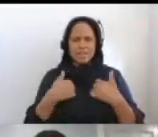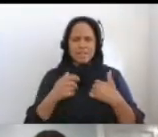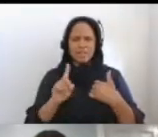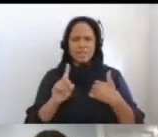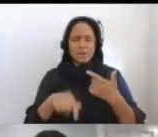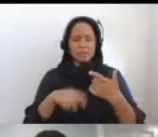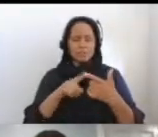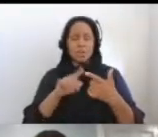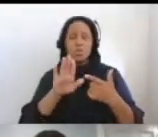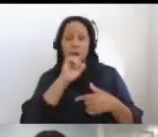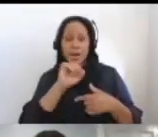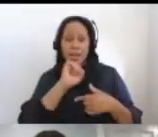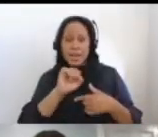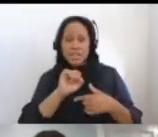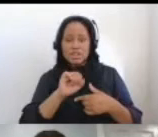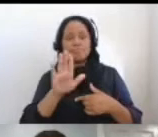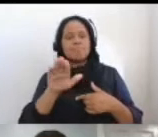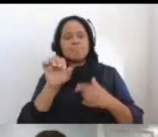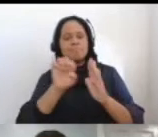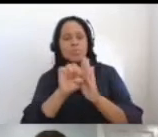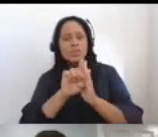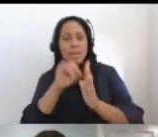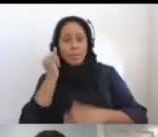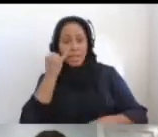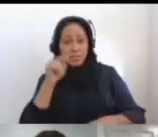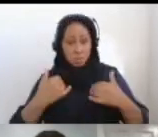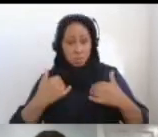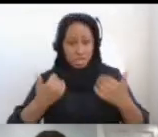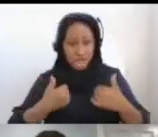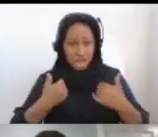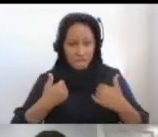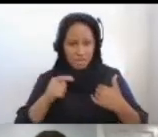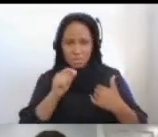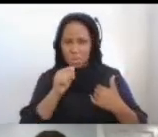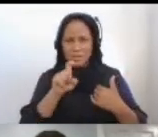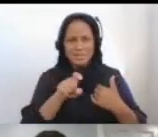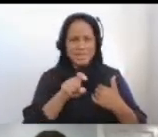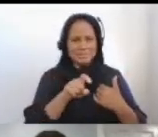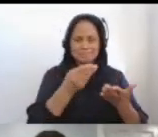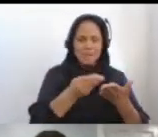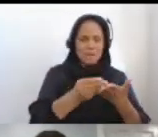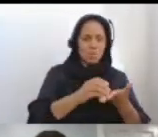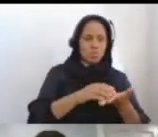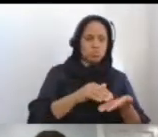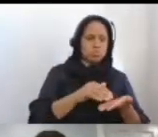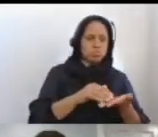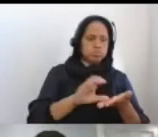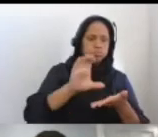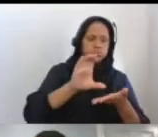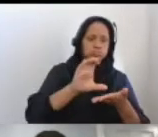example, a young kid, you may not need as much money as an adult will need, because as a young